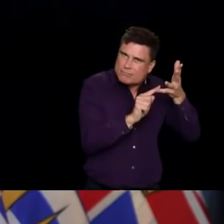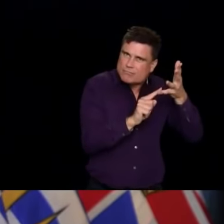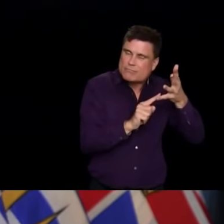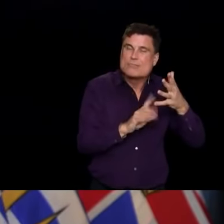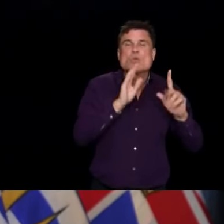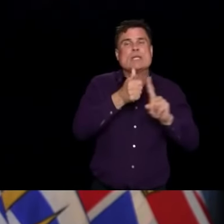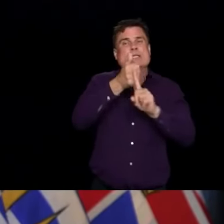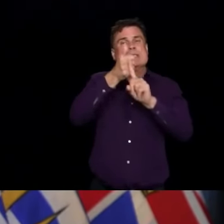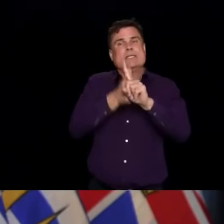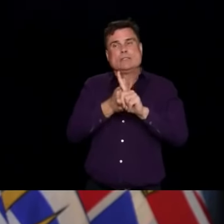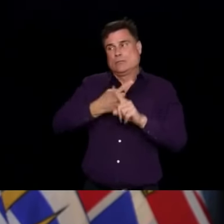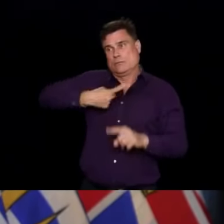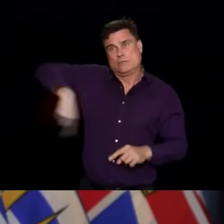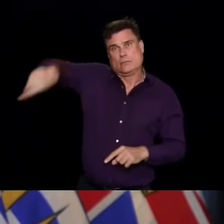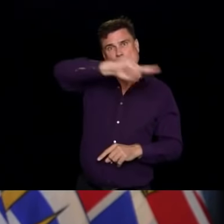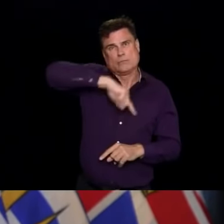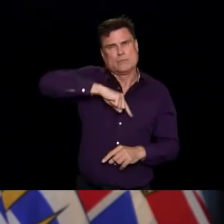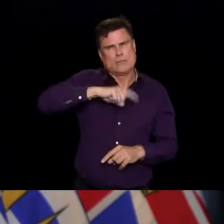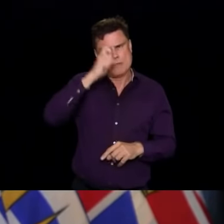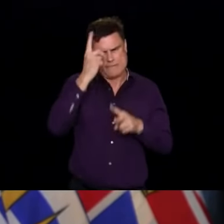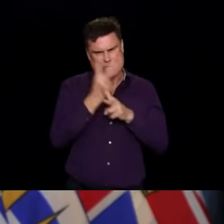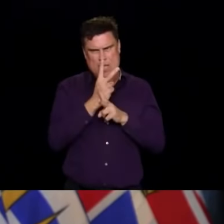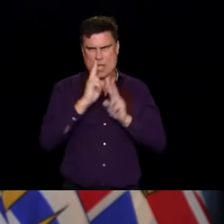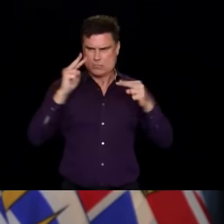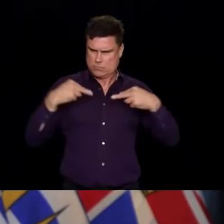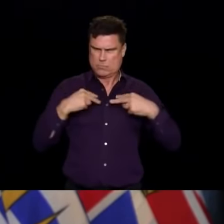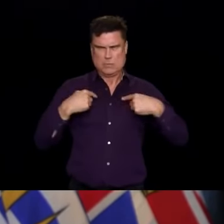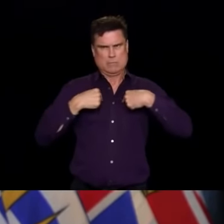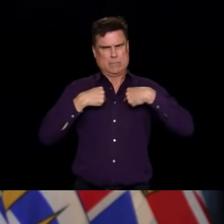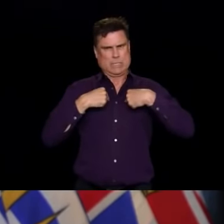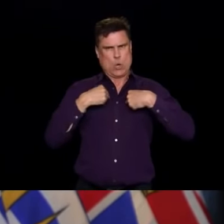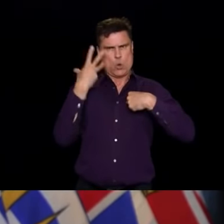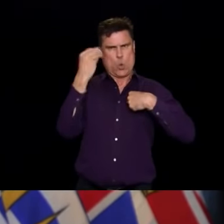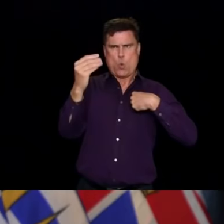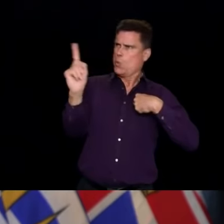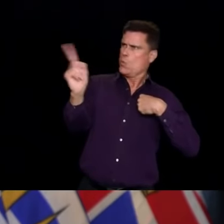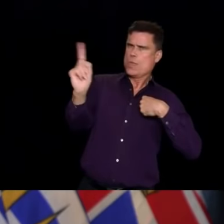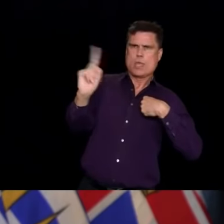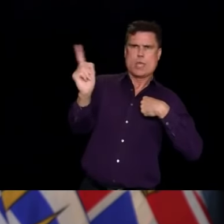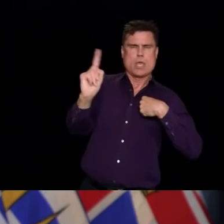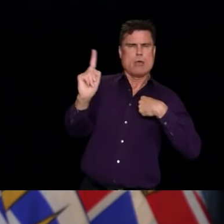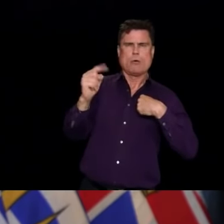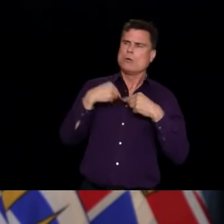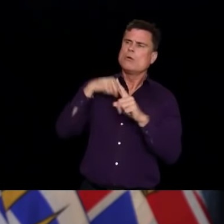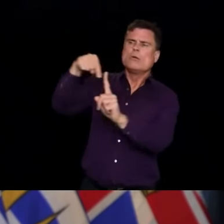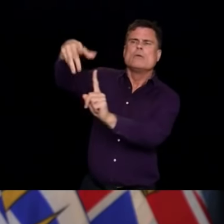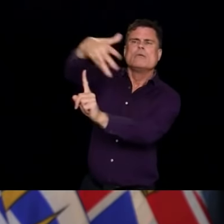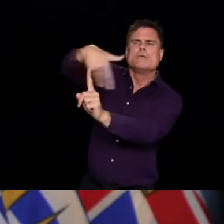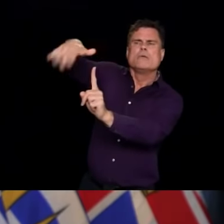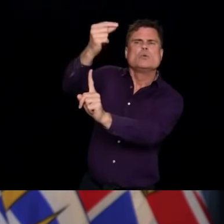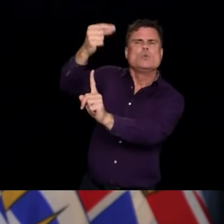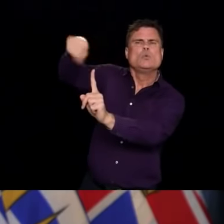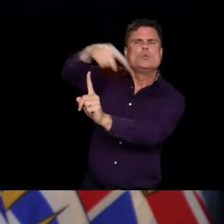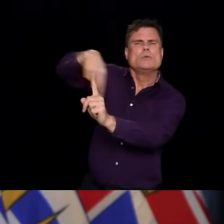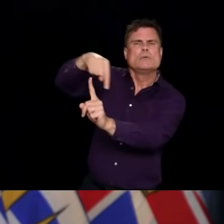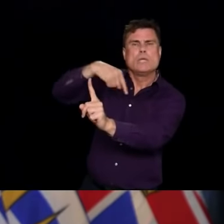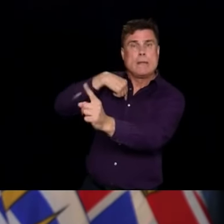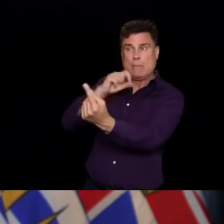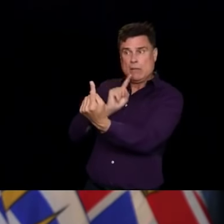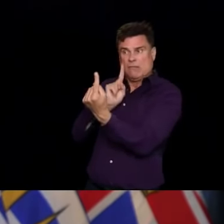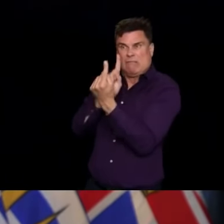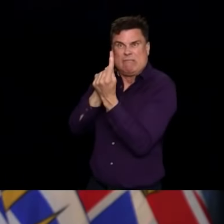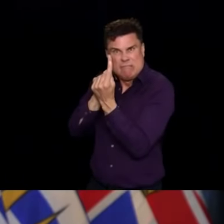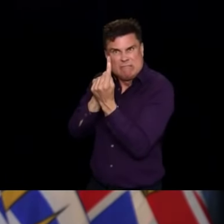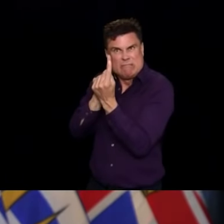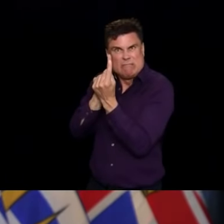or dancing, those are the situations where you're much more likely to transmit this virus. And it is regardless of